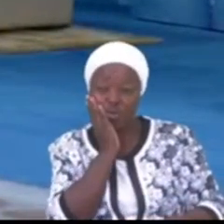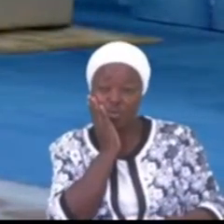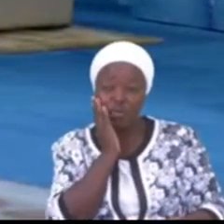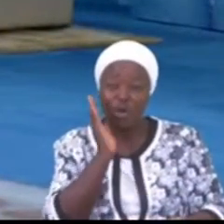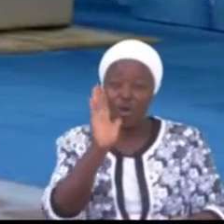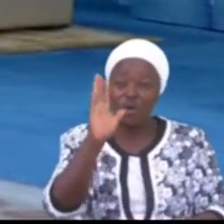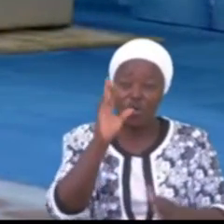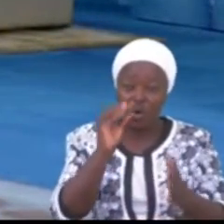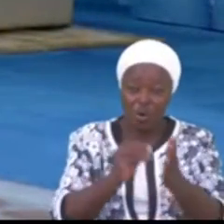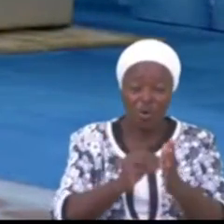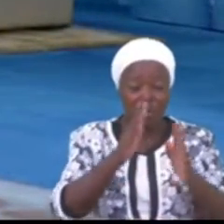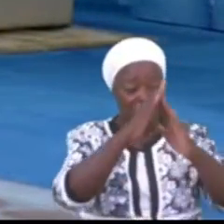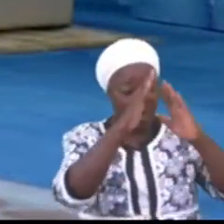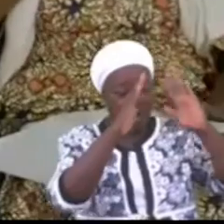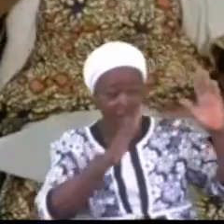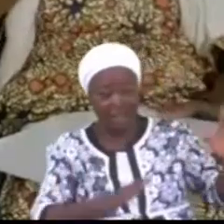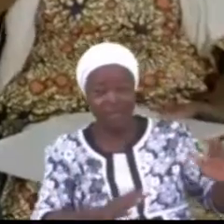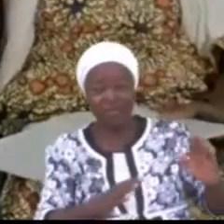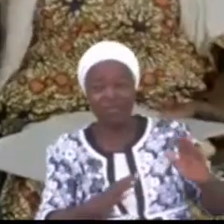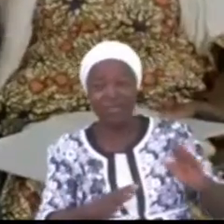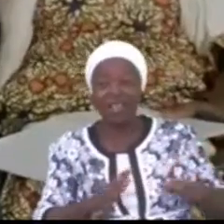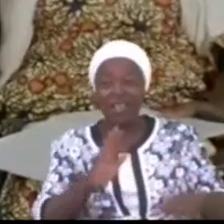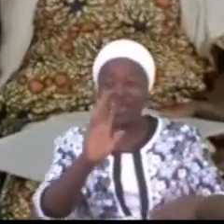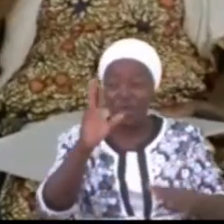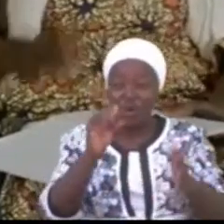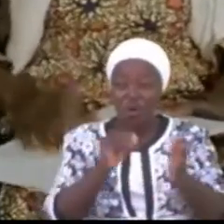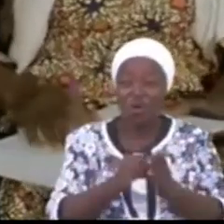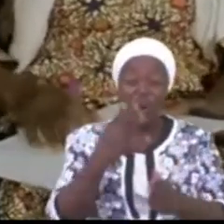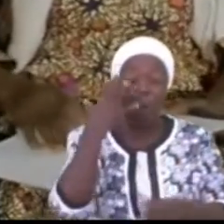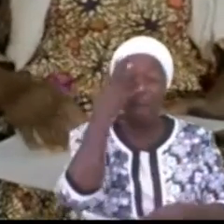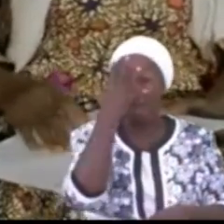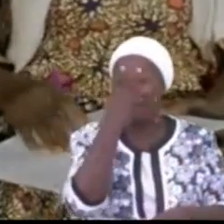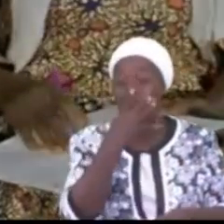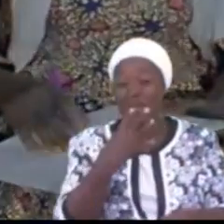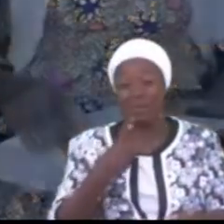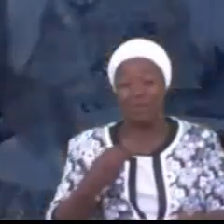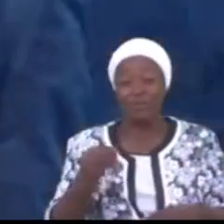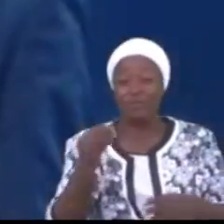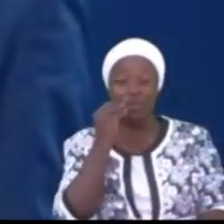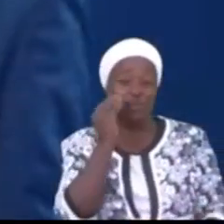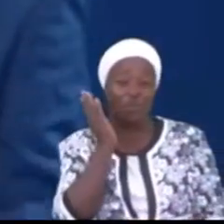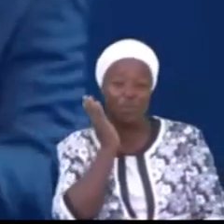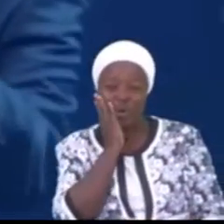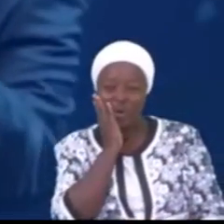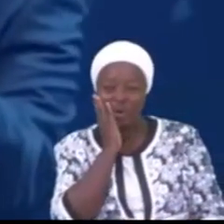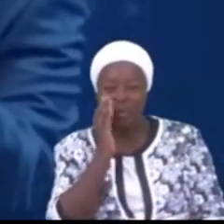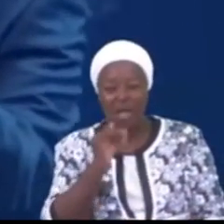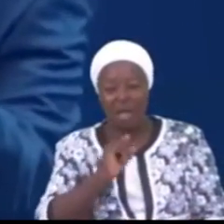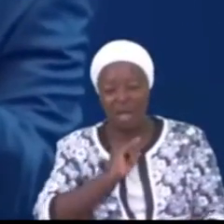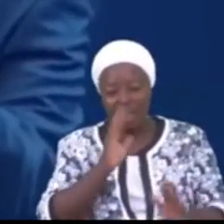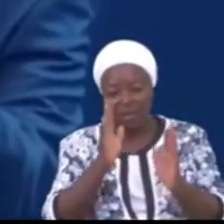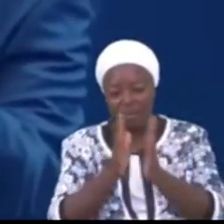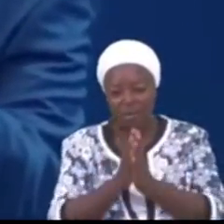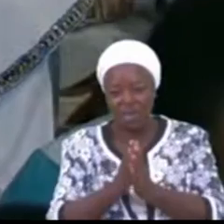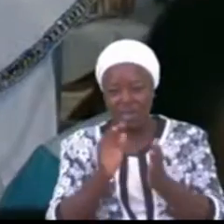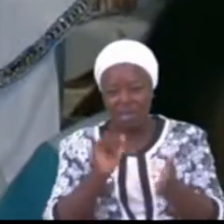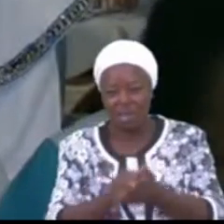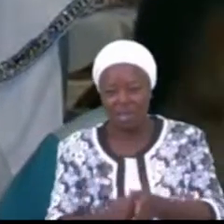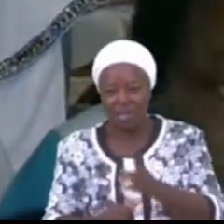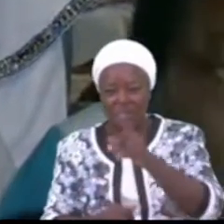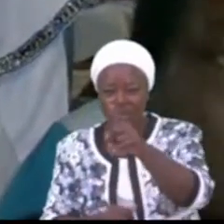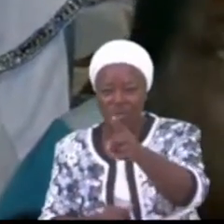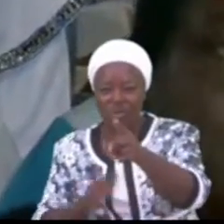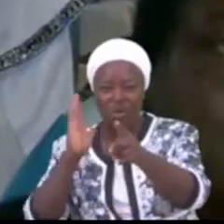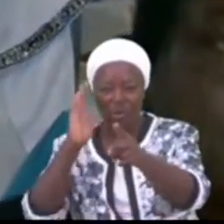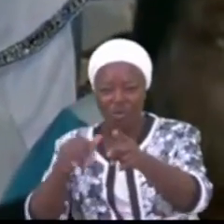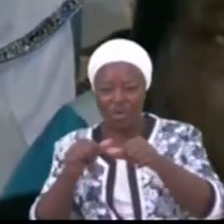Your own room over there. I pray that you will continue.